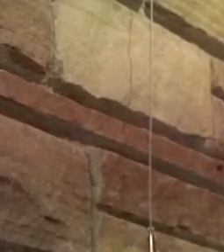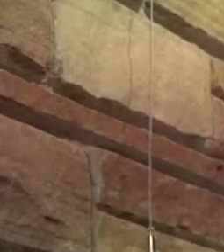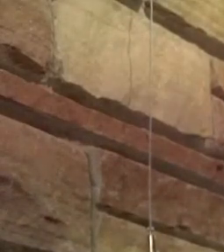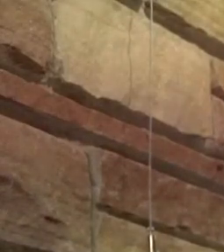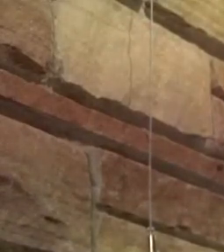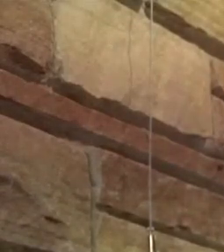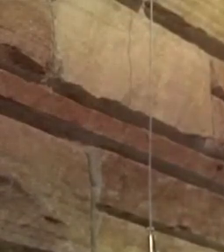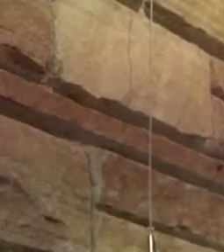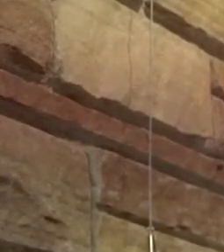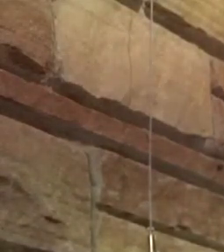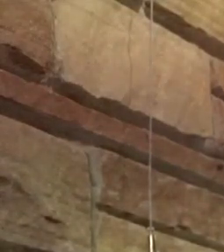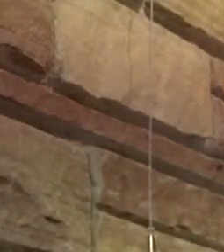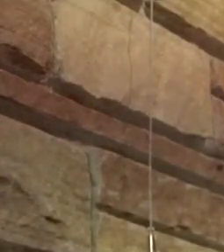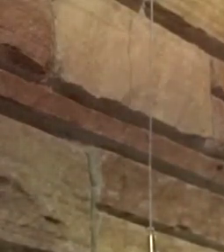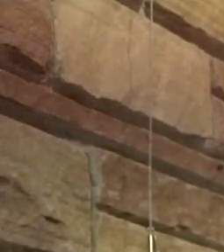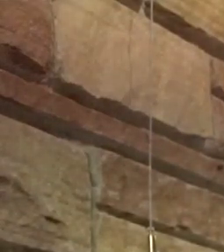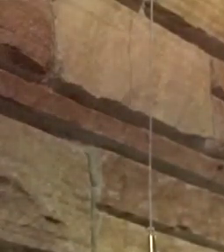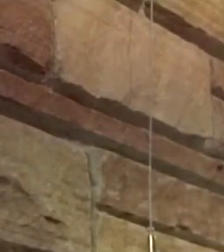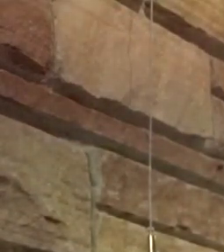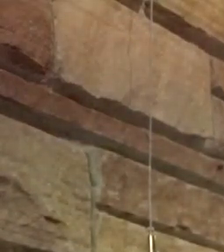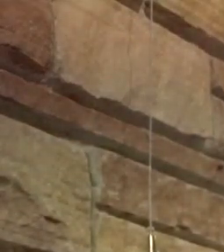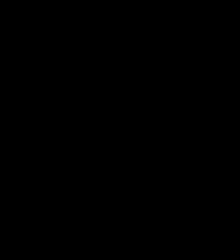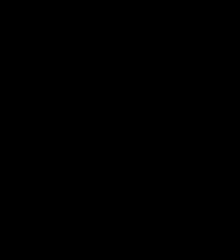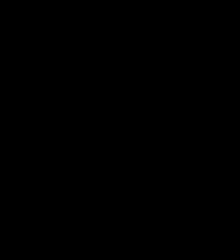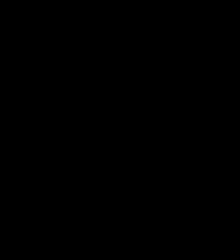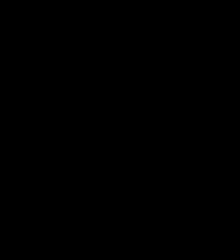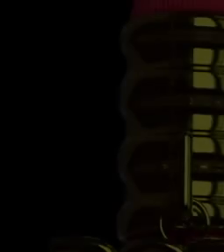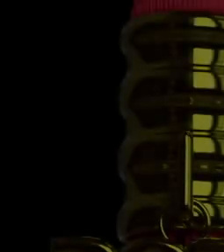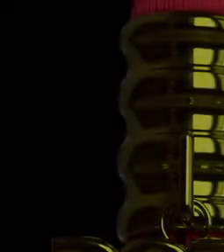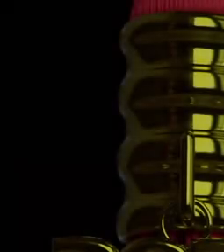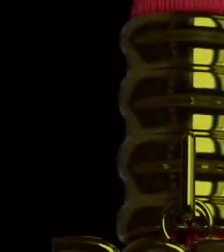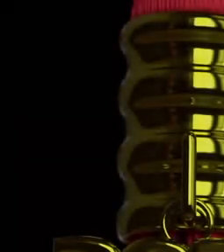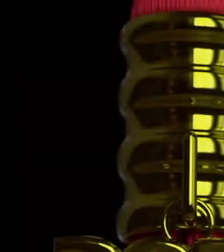but keep going. Congratulations.